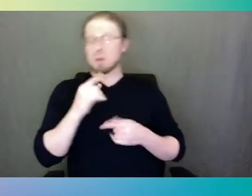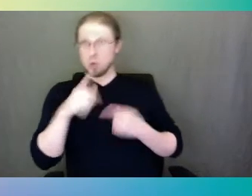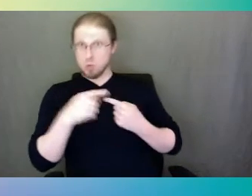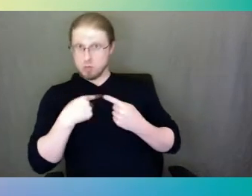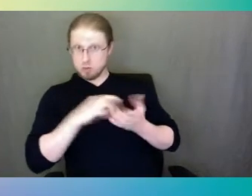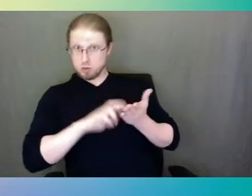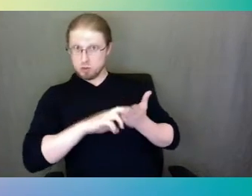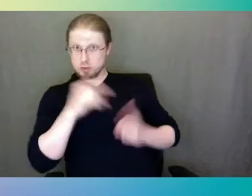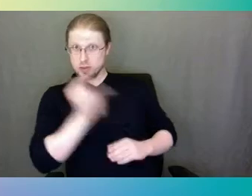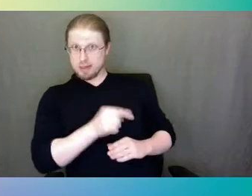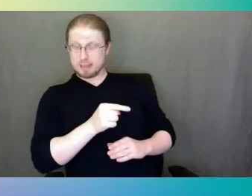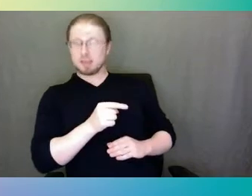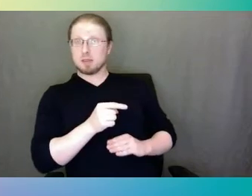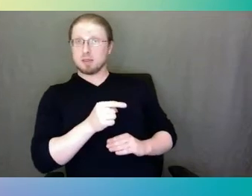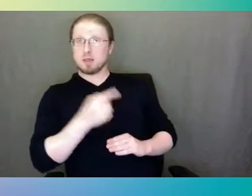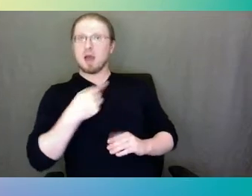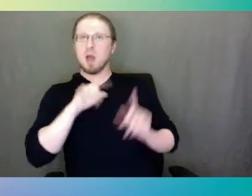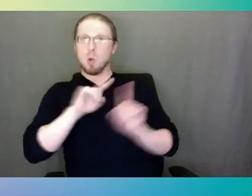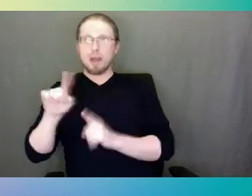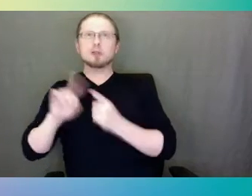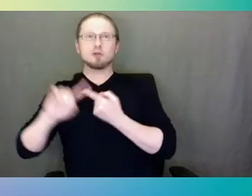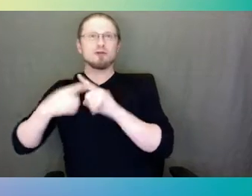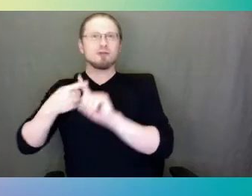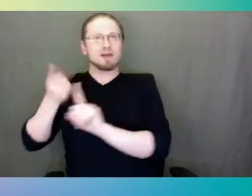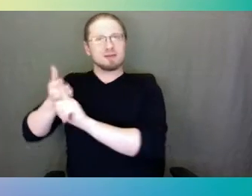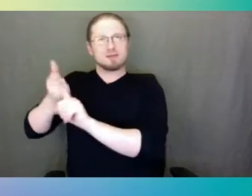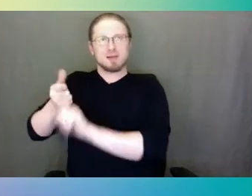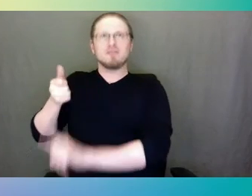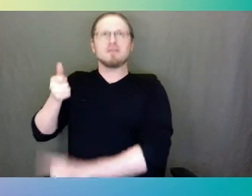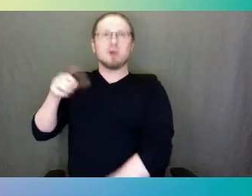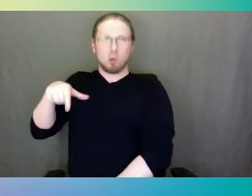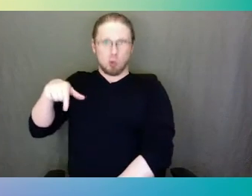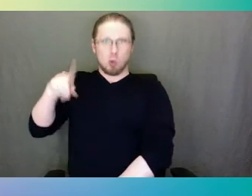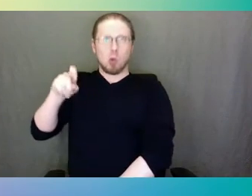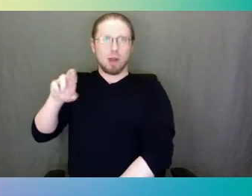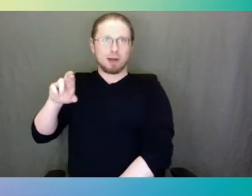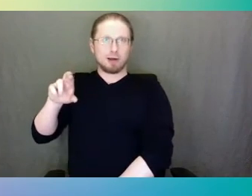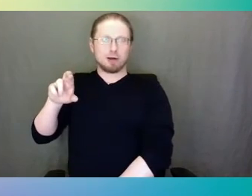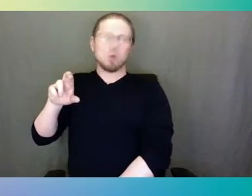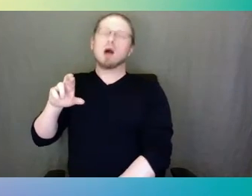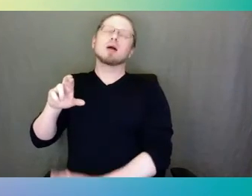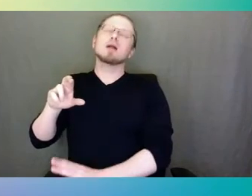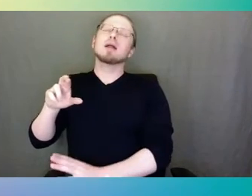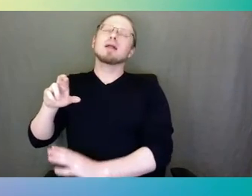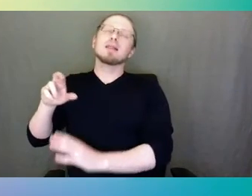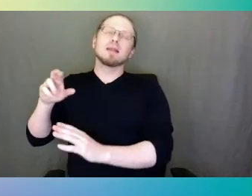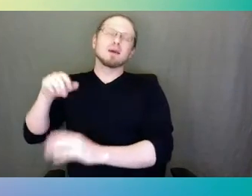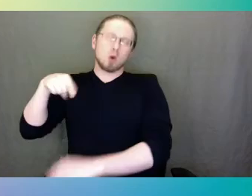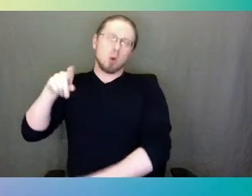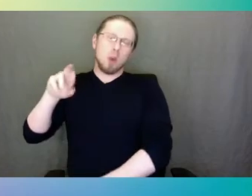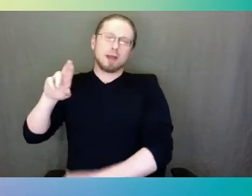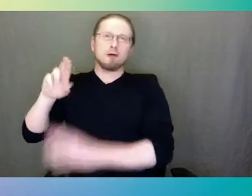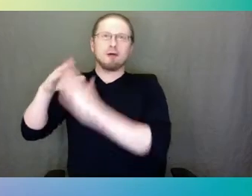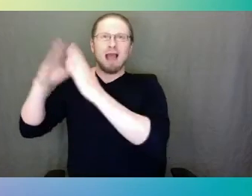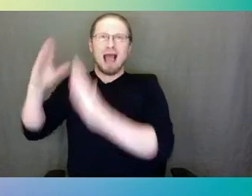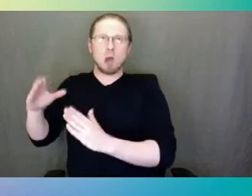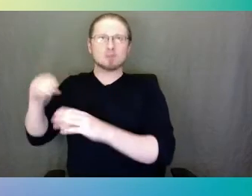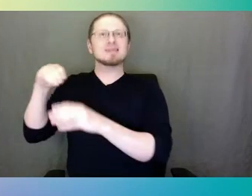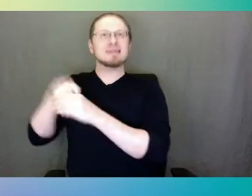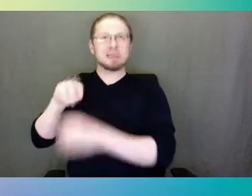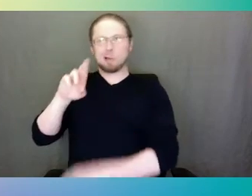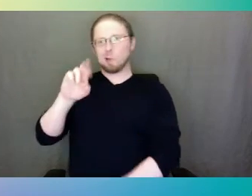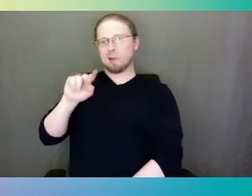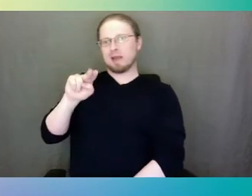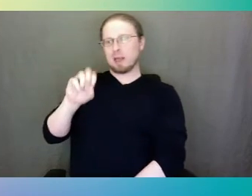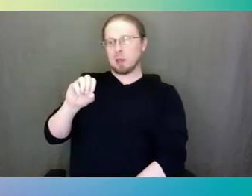in a Quaker friend's house, not a friend's house, a Quaker house in Reno, and had conversations with them. And they were very,